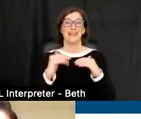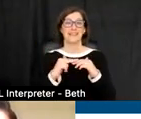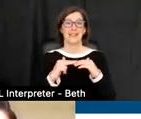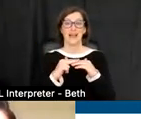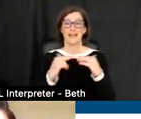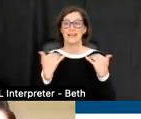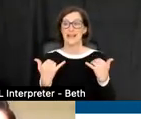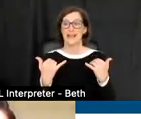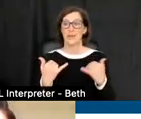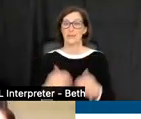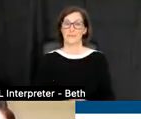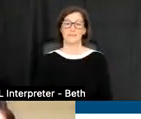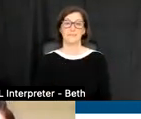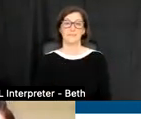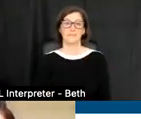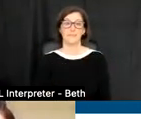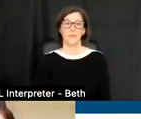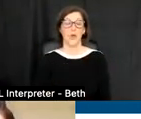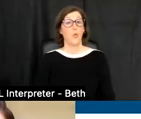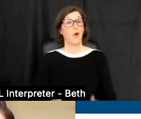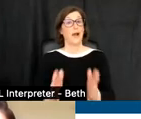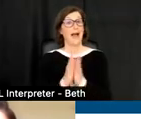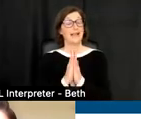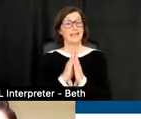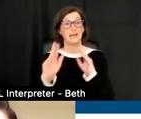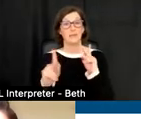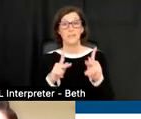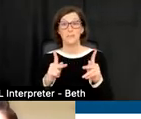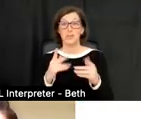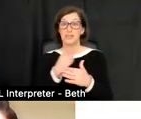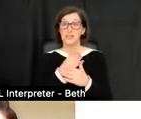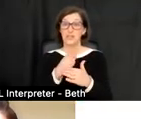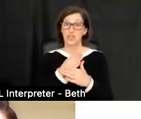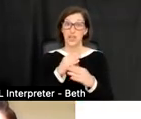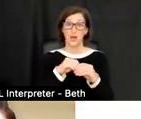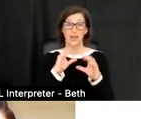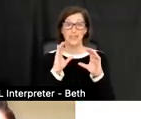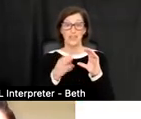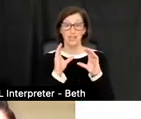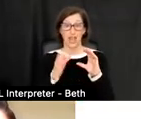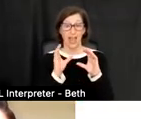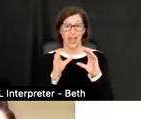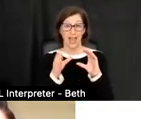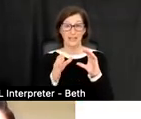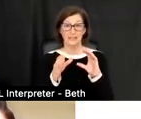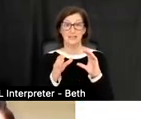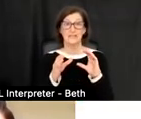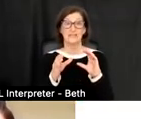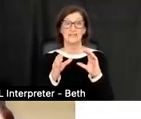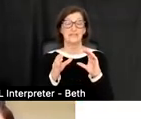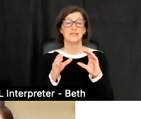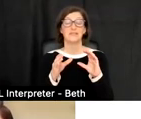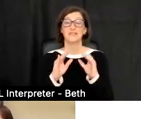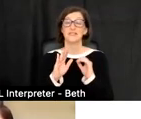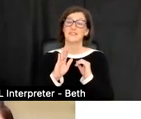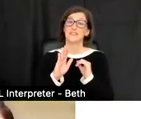please. We're inviting participants to share in the chat box what